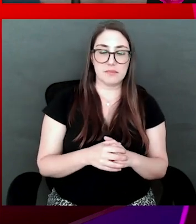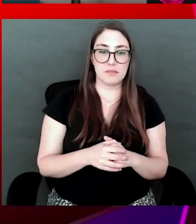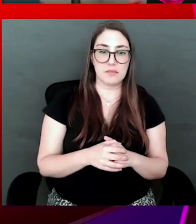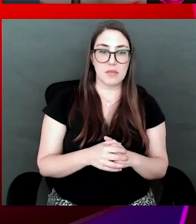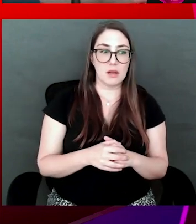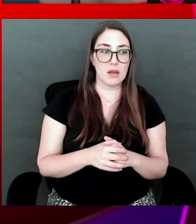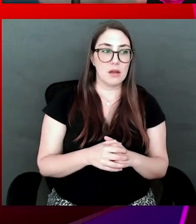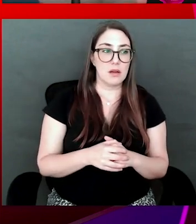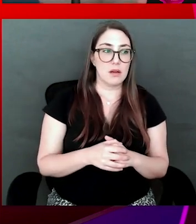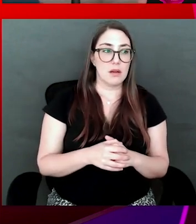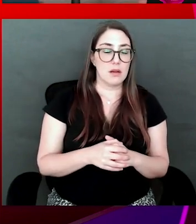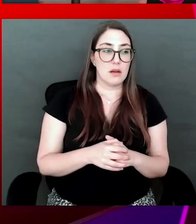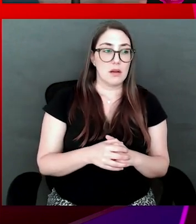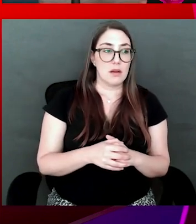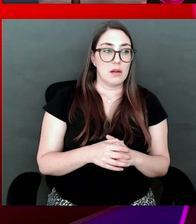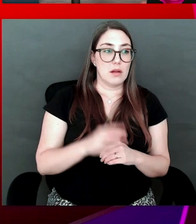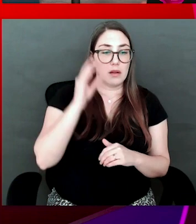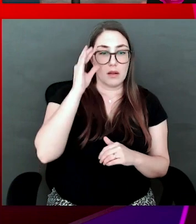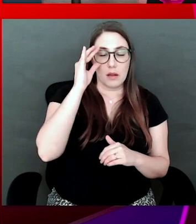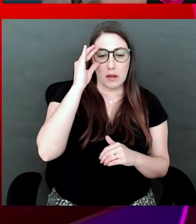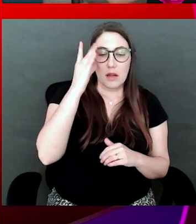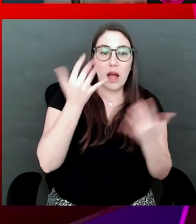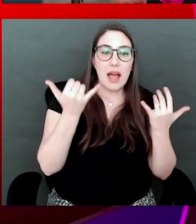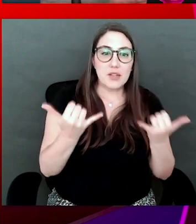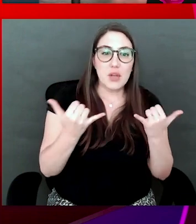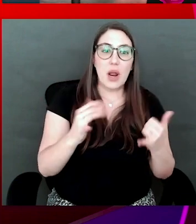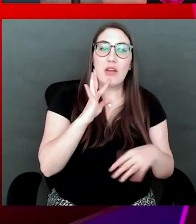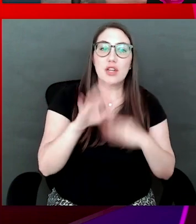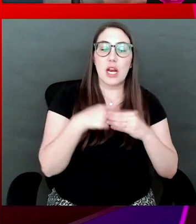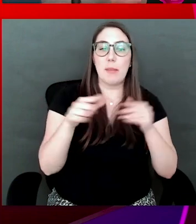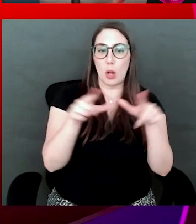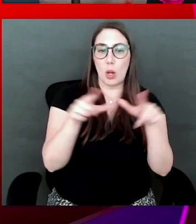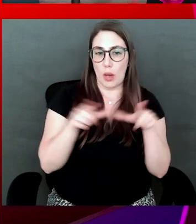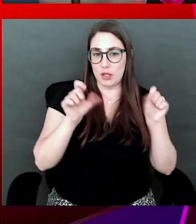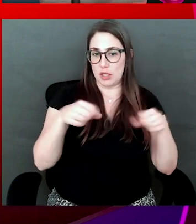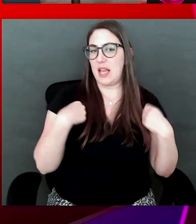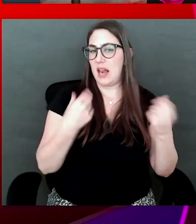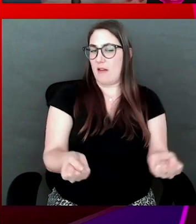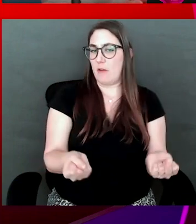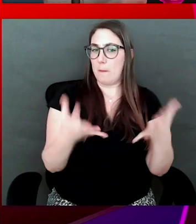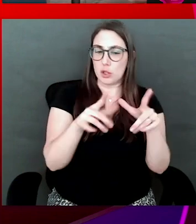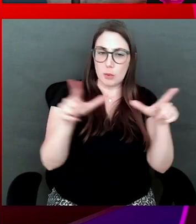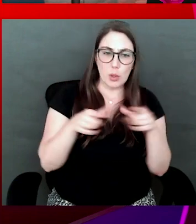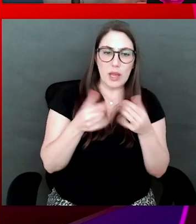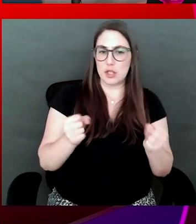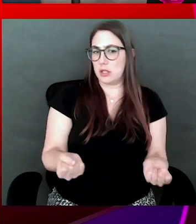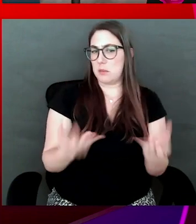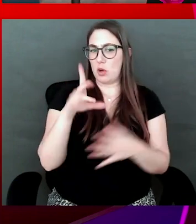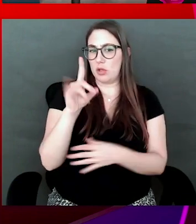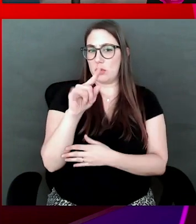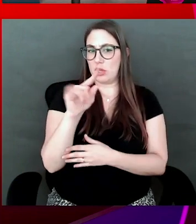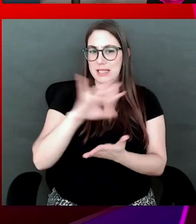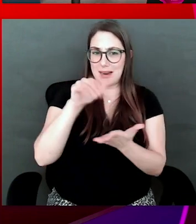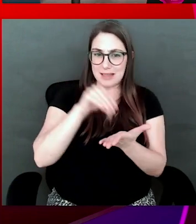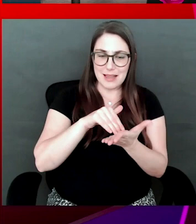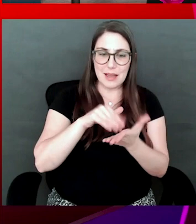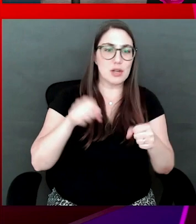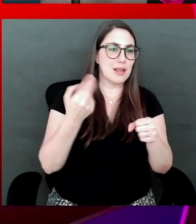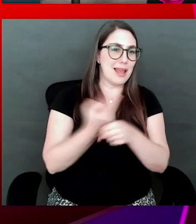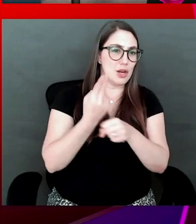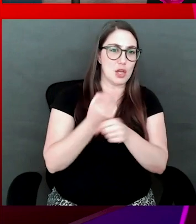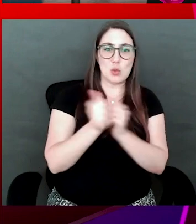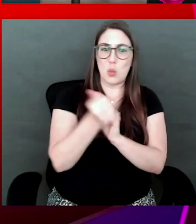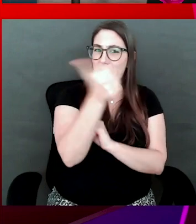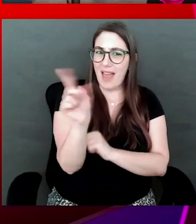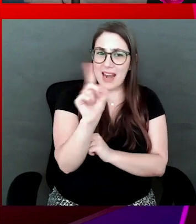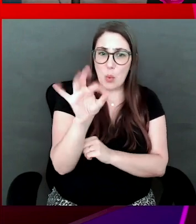And now we select the location. So you could have, as I said, multiple data centers, multiple locations. You could use these with the anywhere fleet. Oh, cool. So